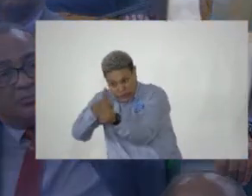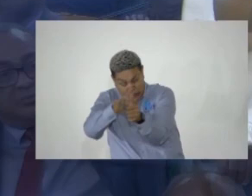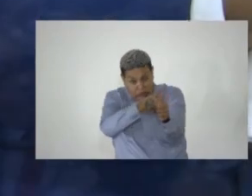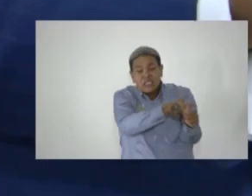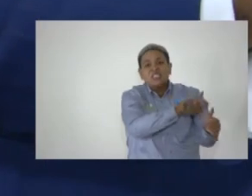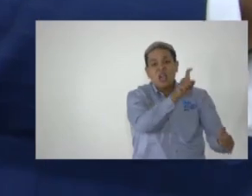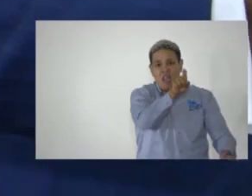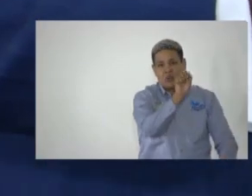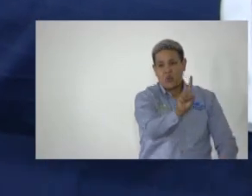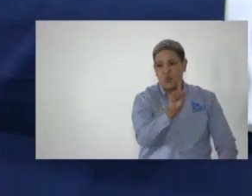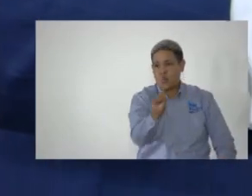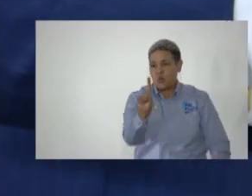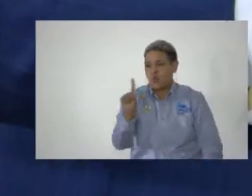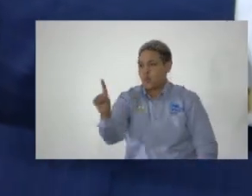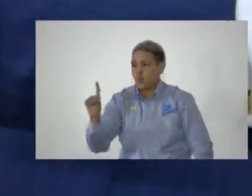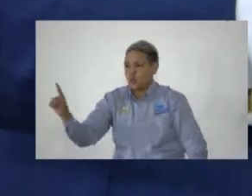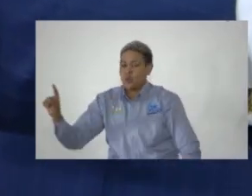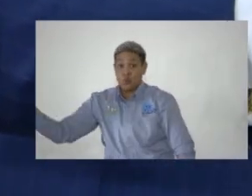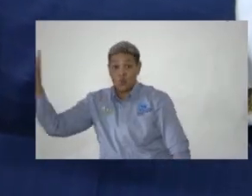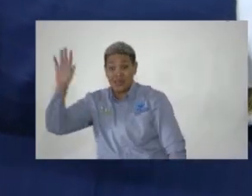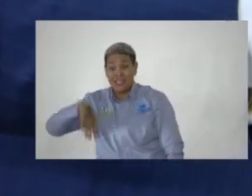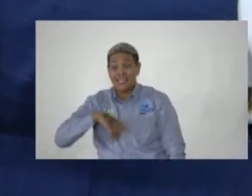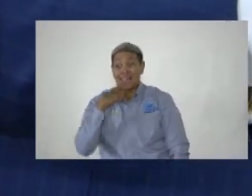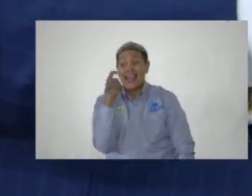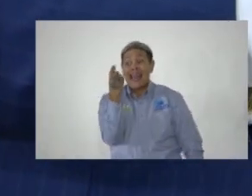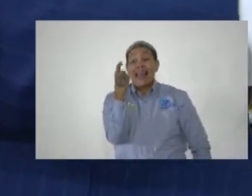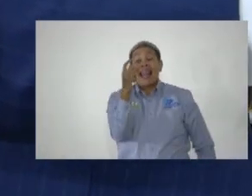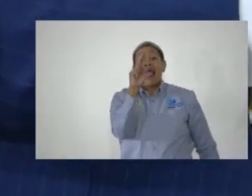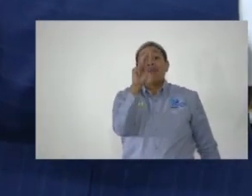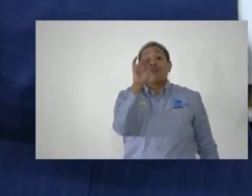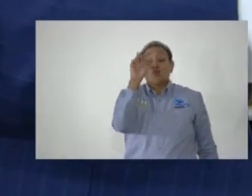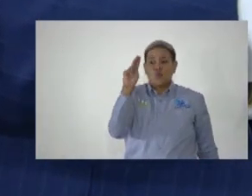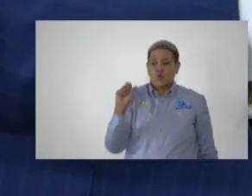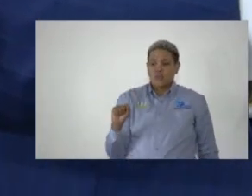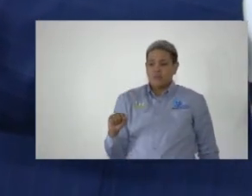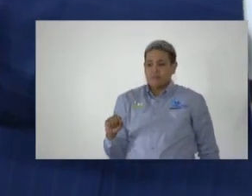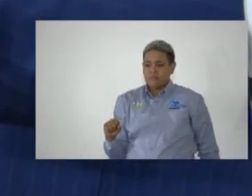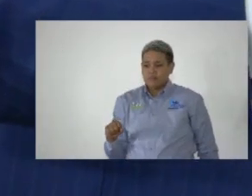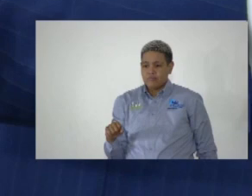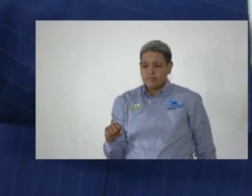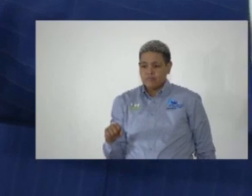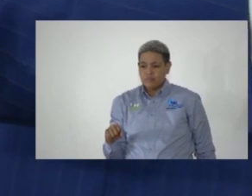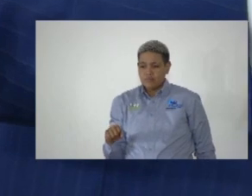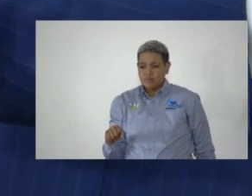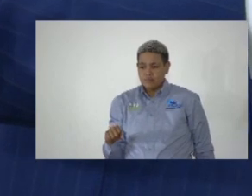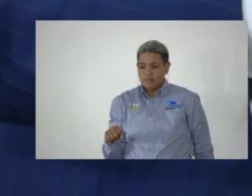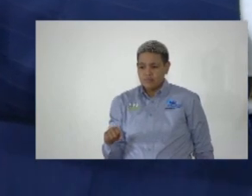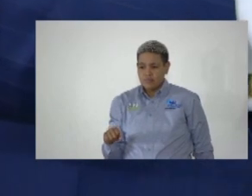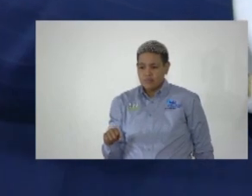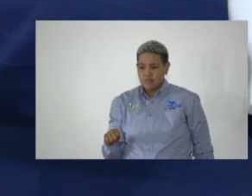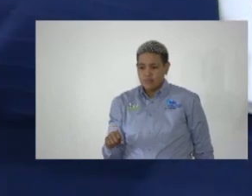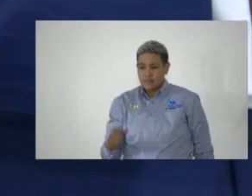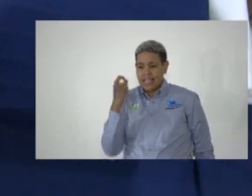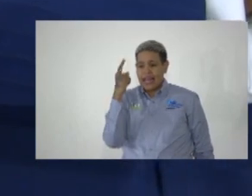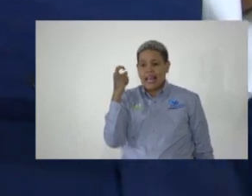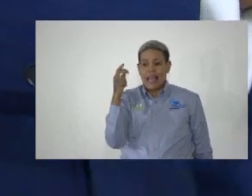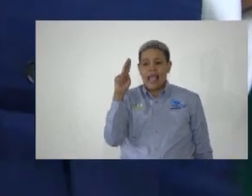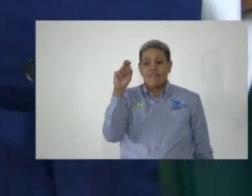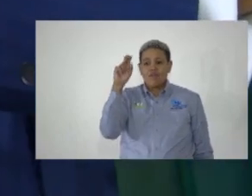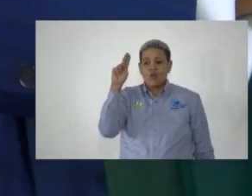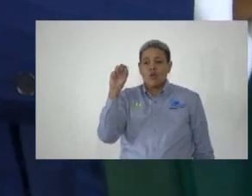Speaker, the 11 unions in the, this is 10, call them over here. The 11 unions in